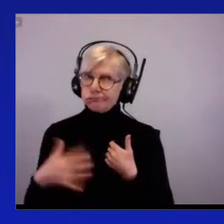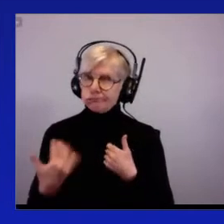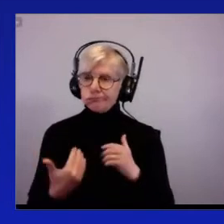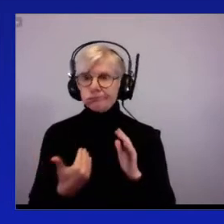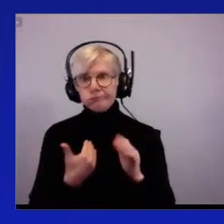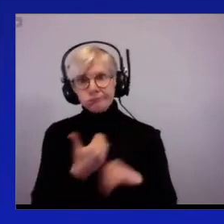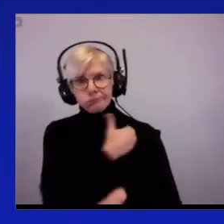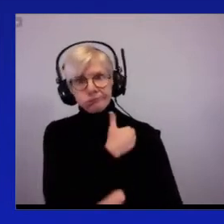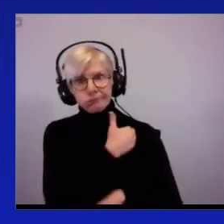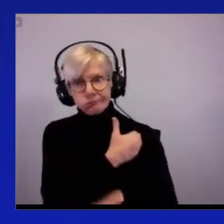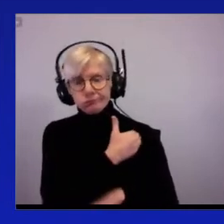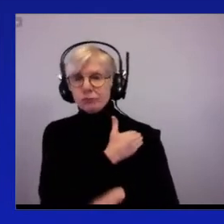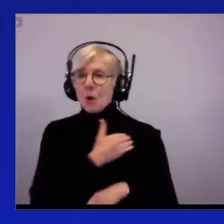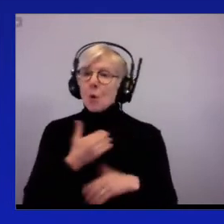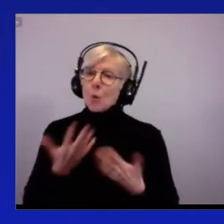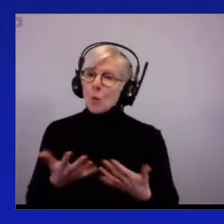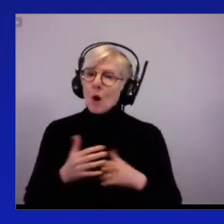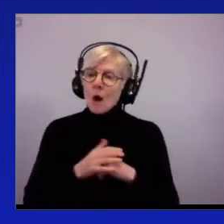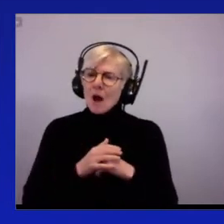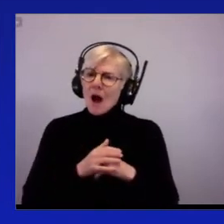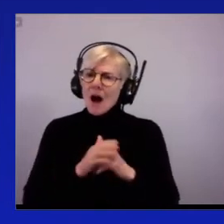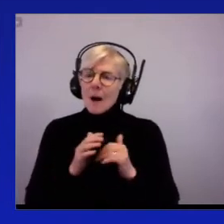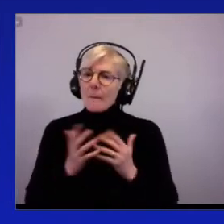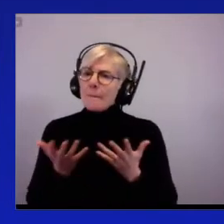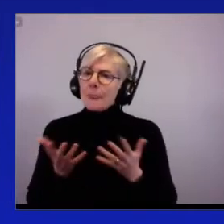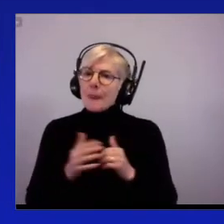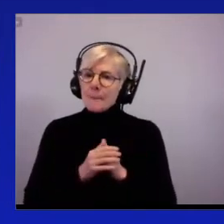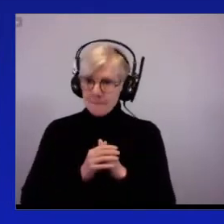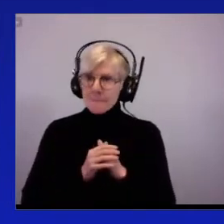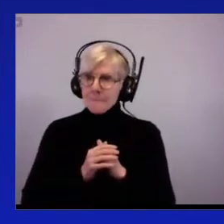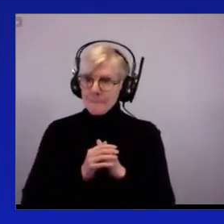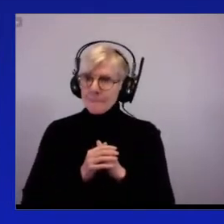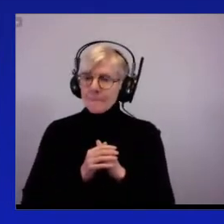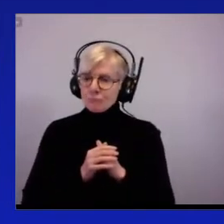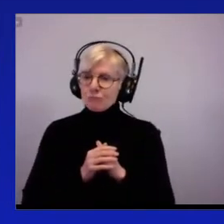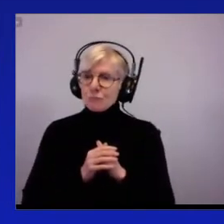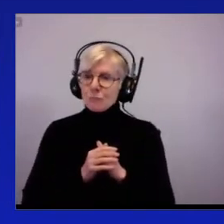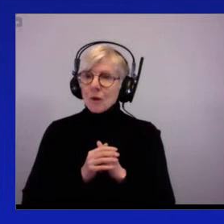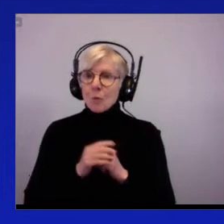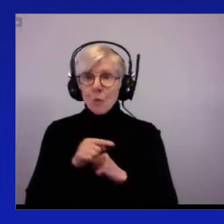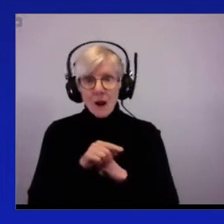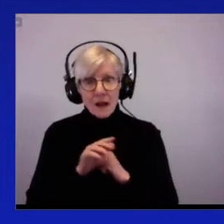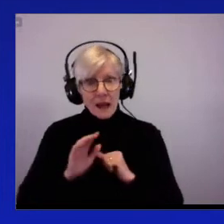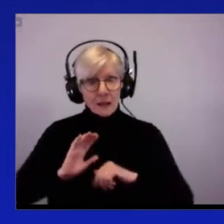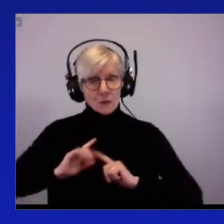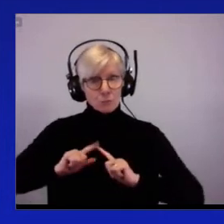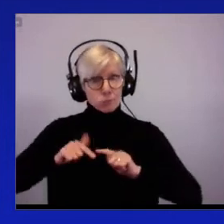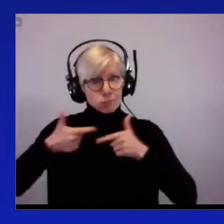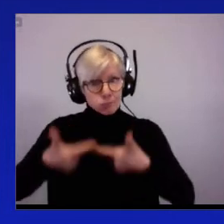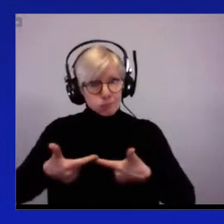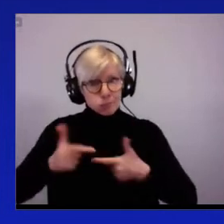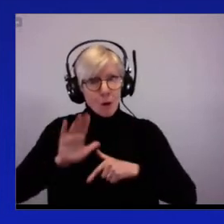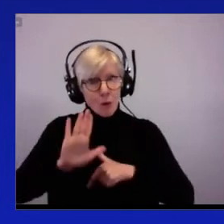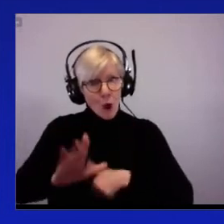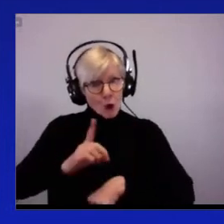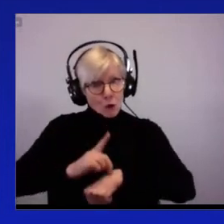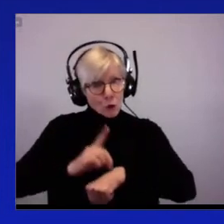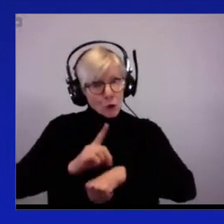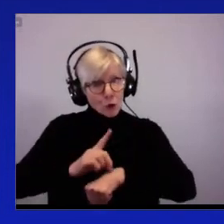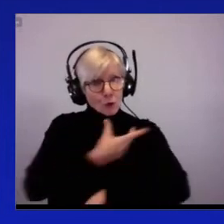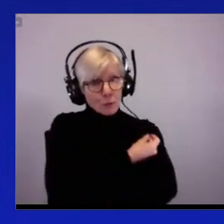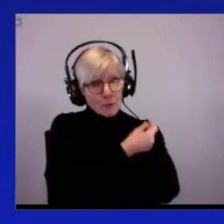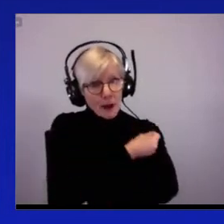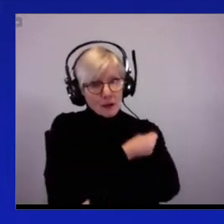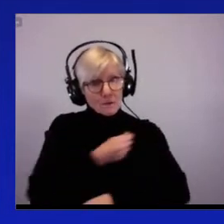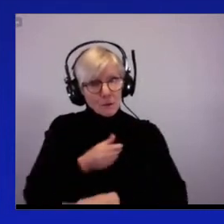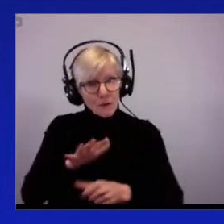around how residents will be notified when they are eligible to be vaccinated.